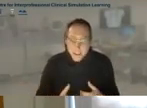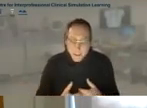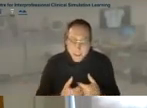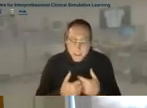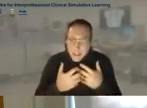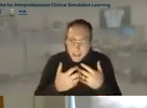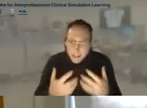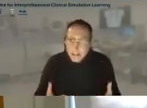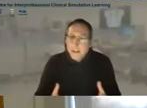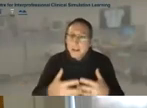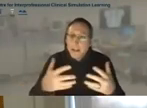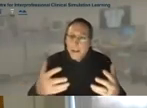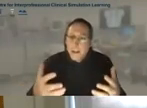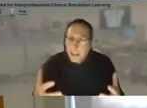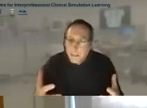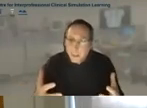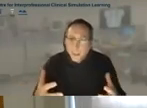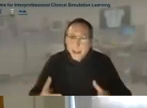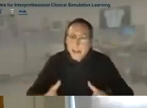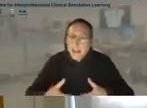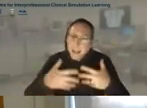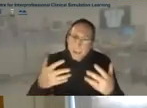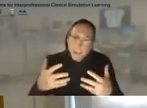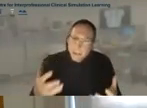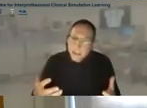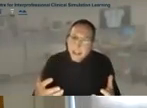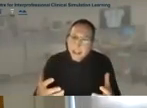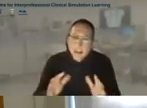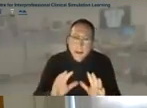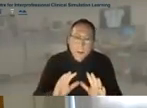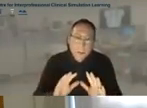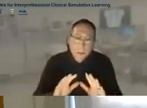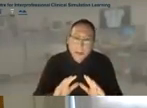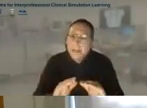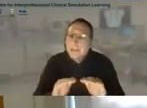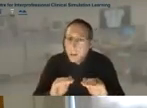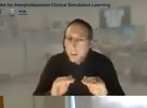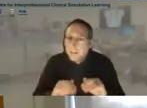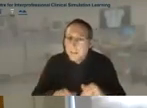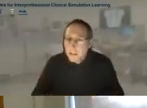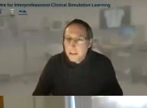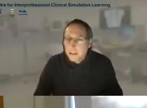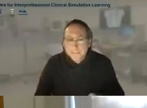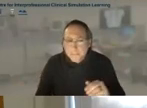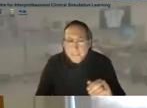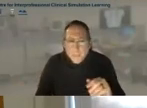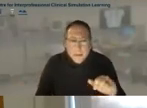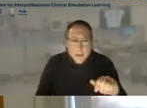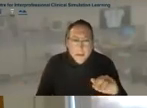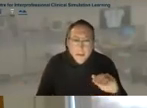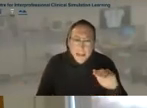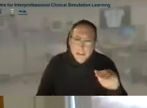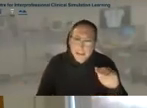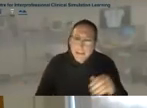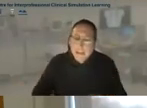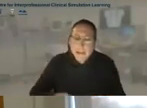to continue excellent work and help people understand what it is about your work that's so excellent. So